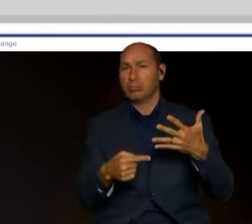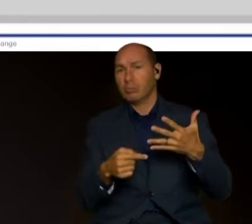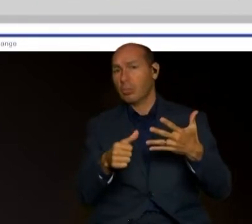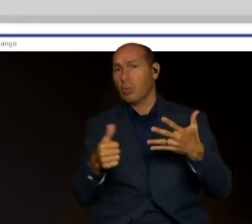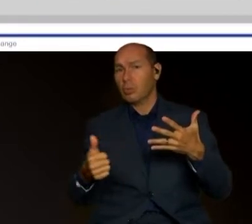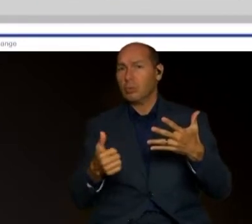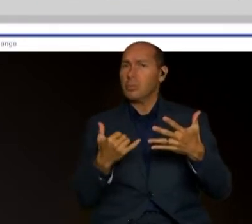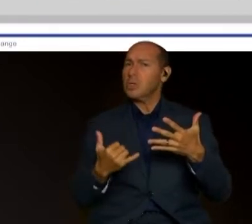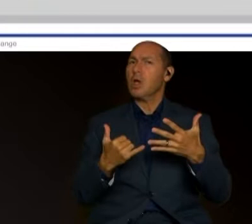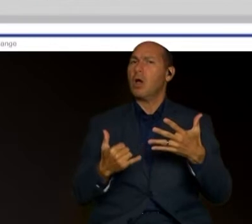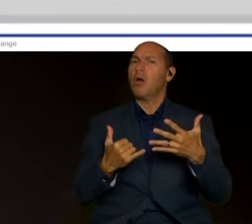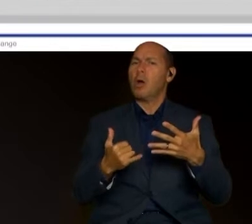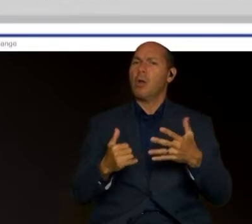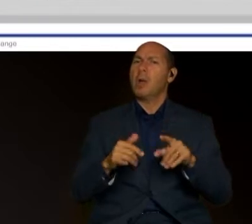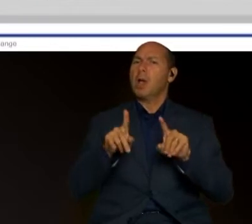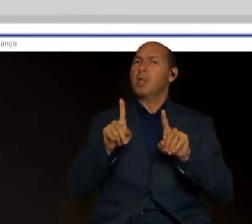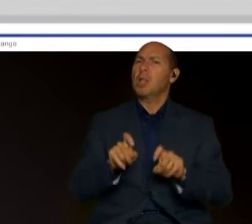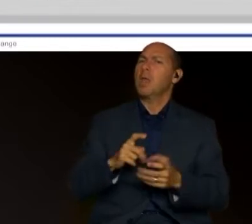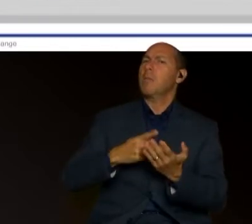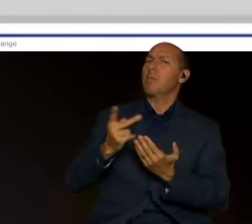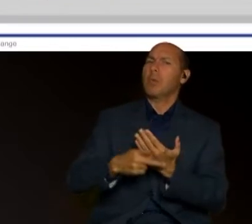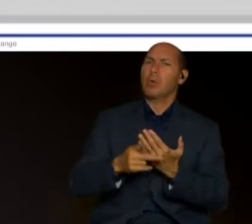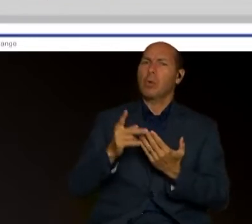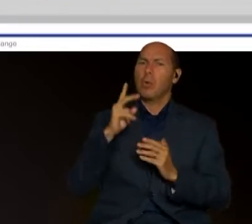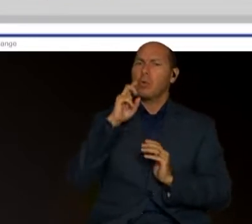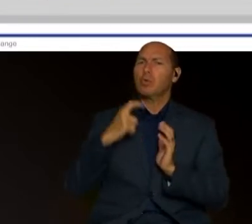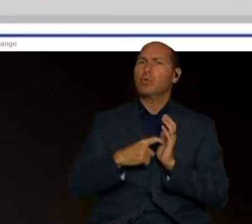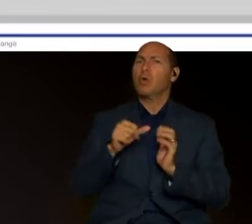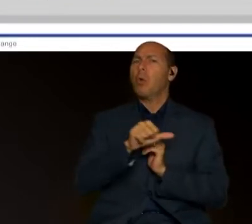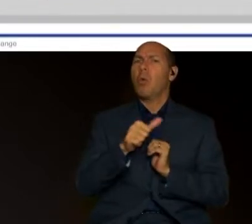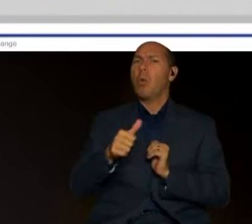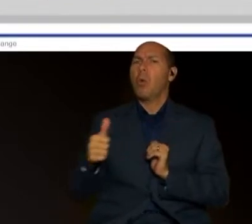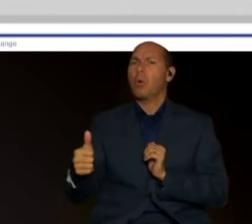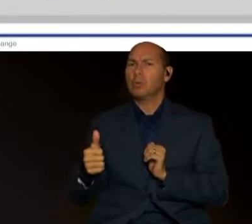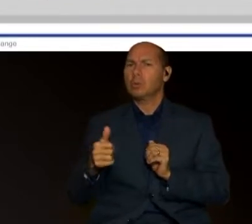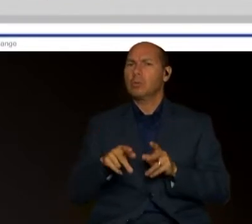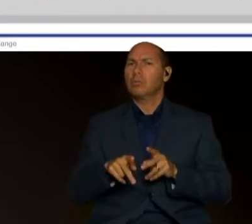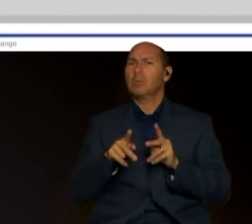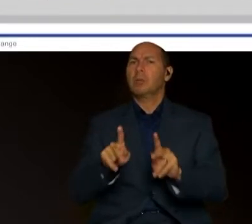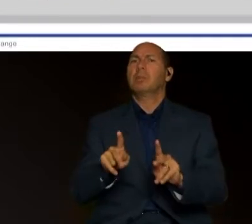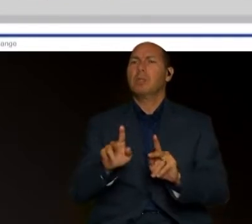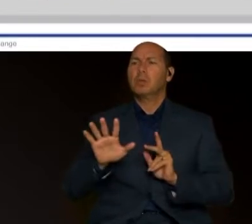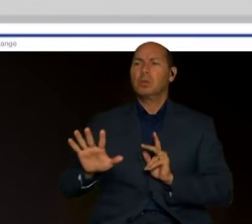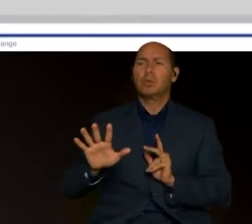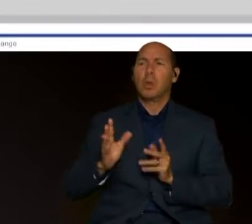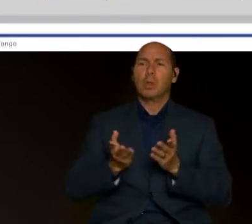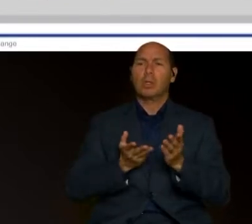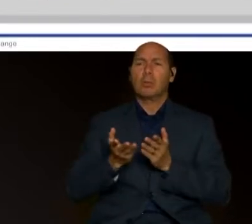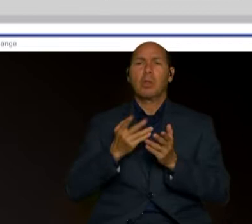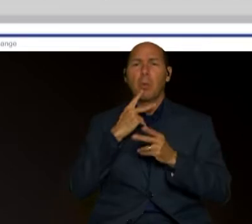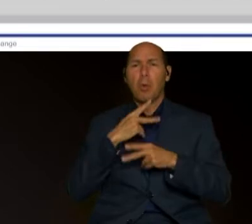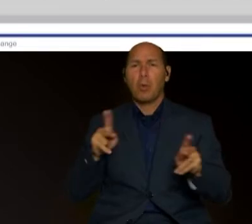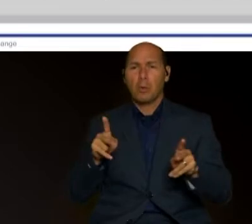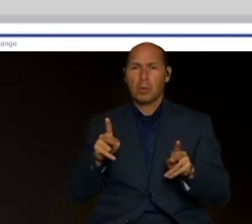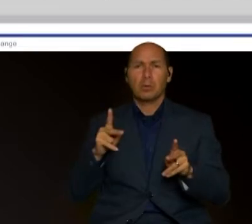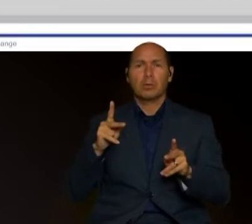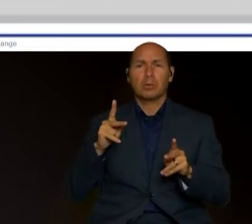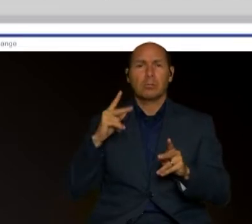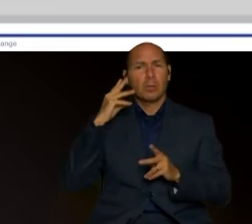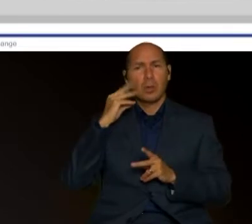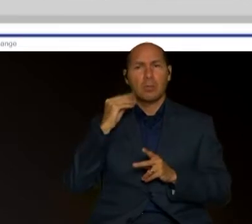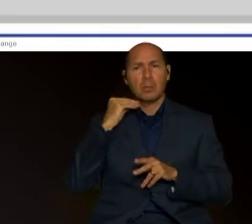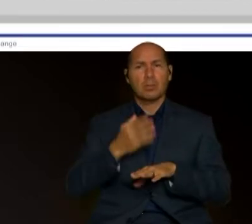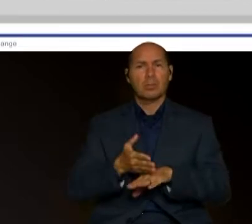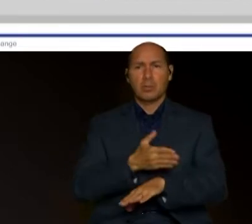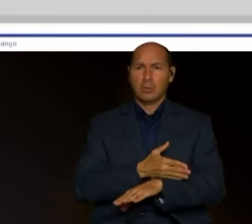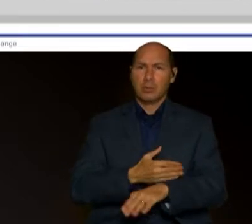will see in the pilot is the different components that are being dealt with in the government to improve the experience of public employees